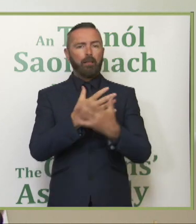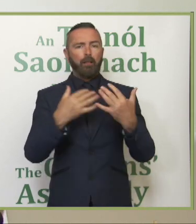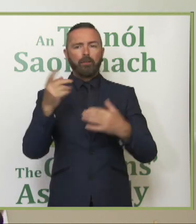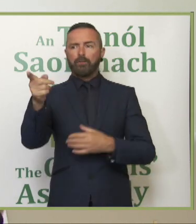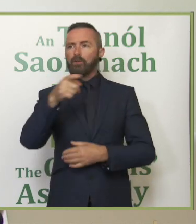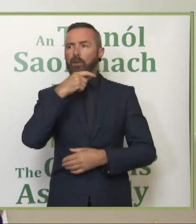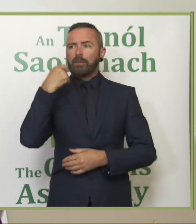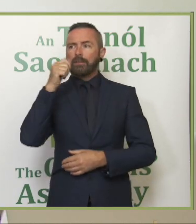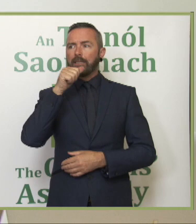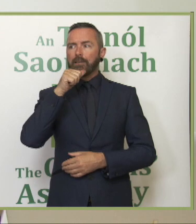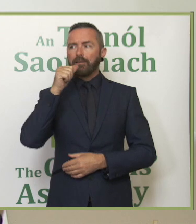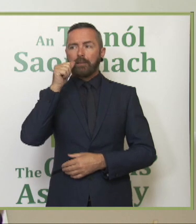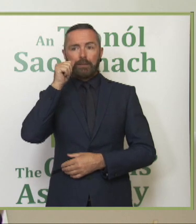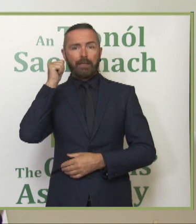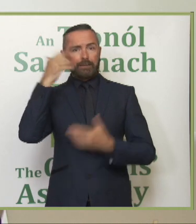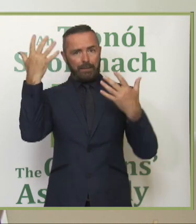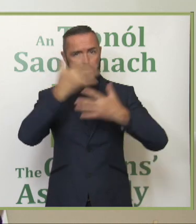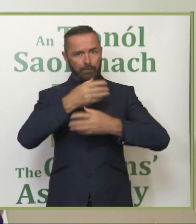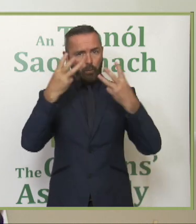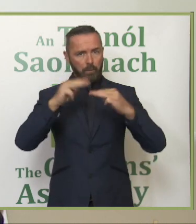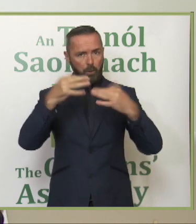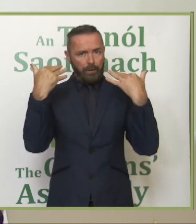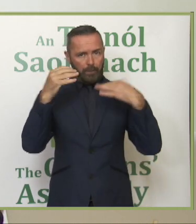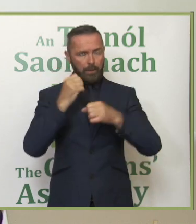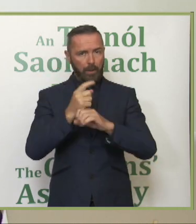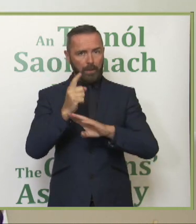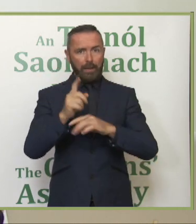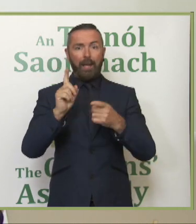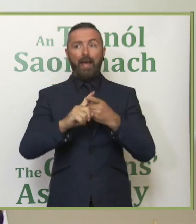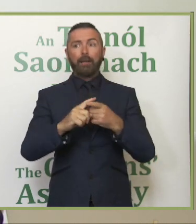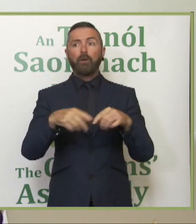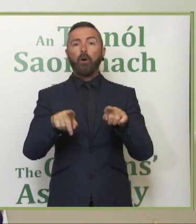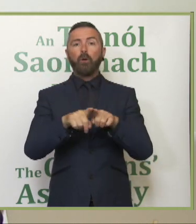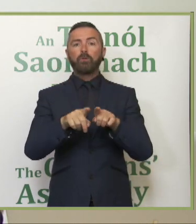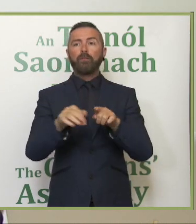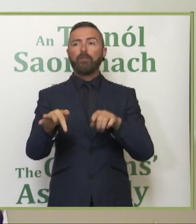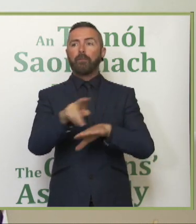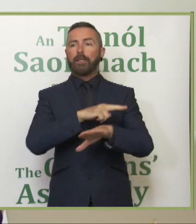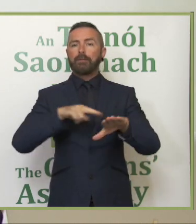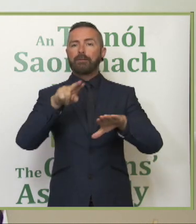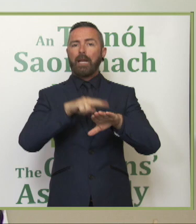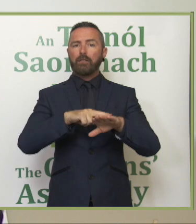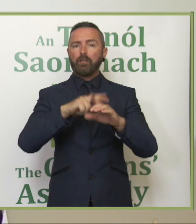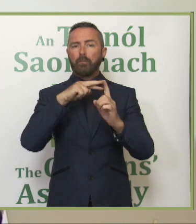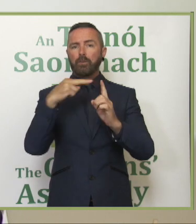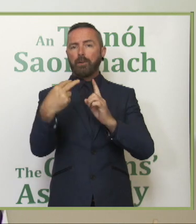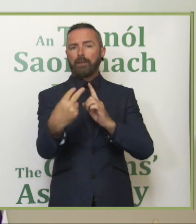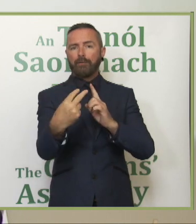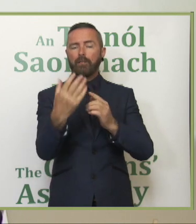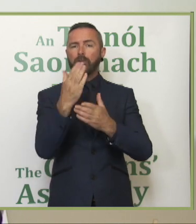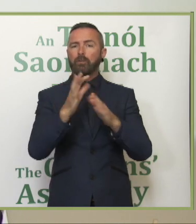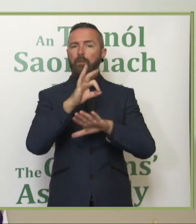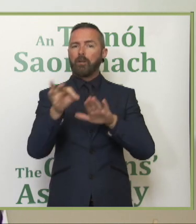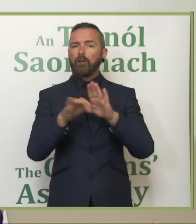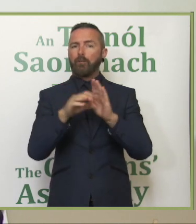that you'd like to get more information on that. And secondly, from a national perspective, with some of the government departments who